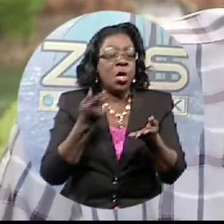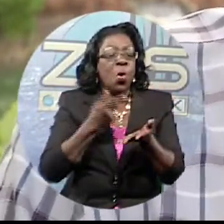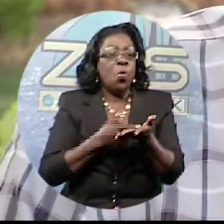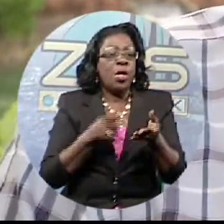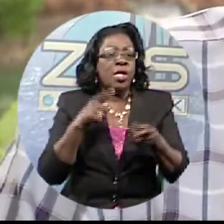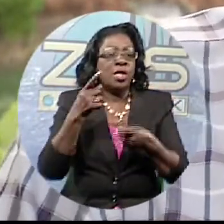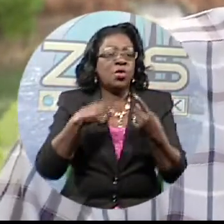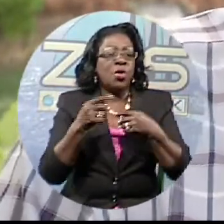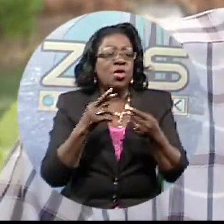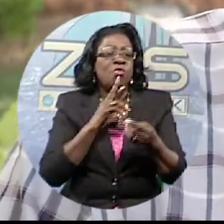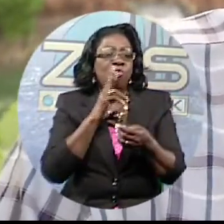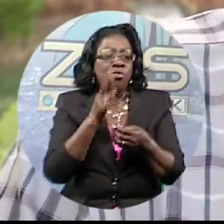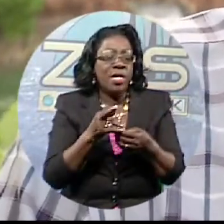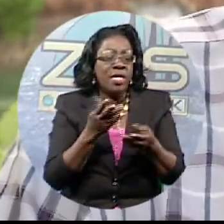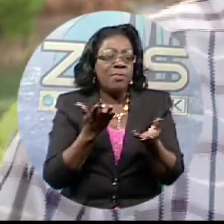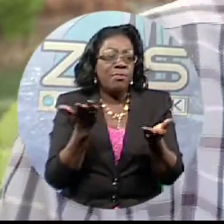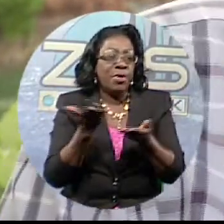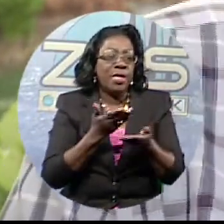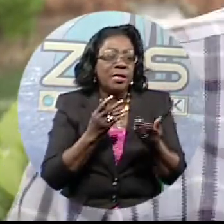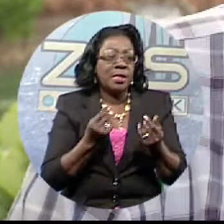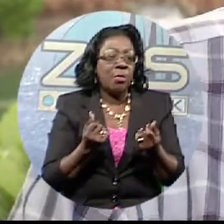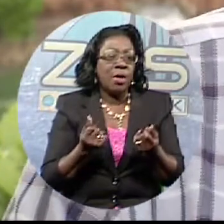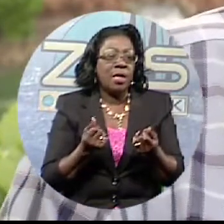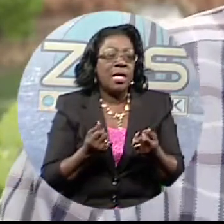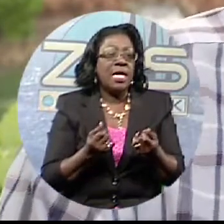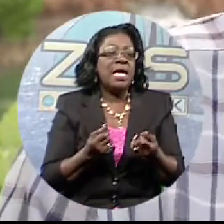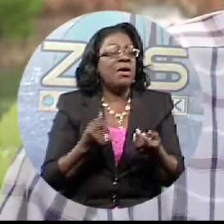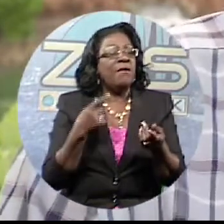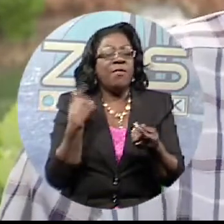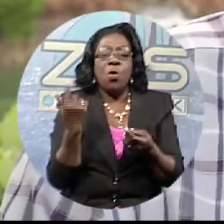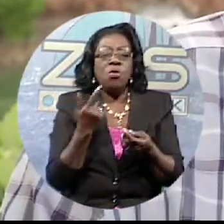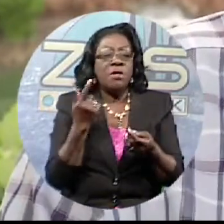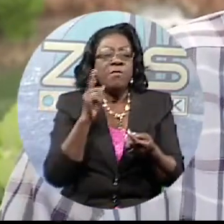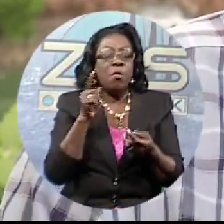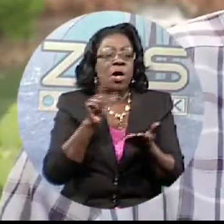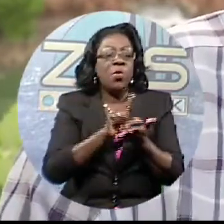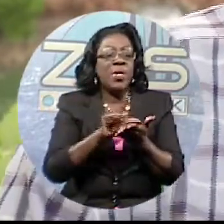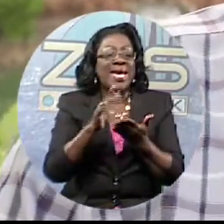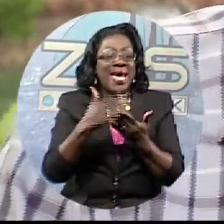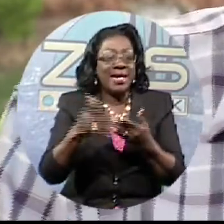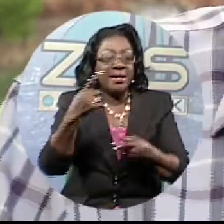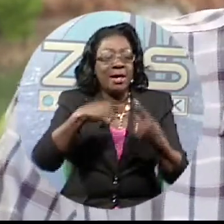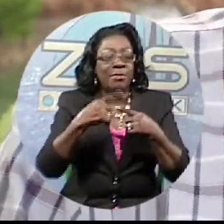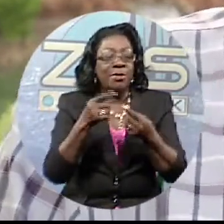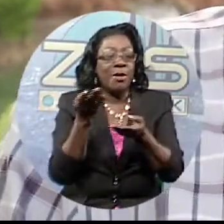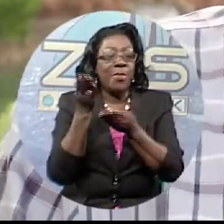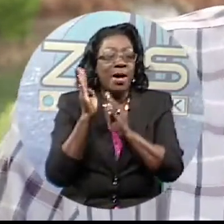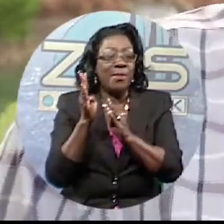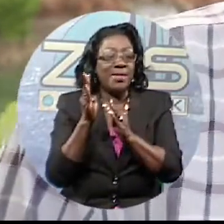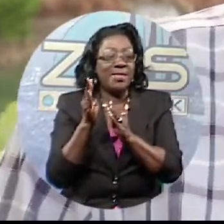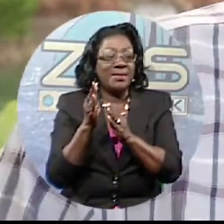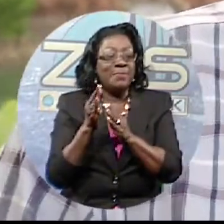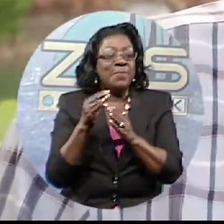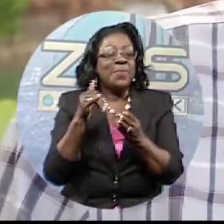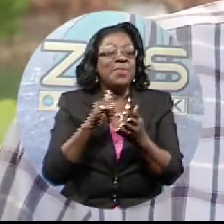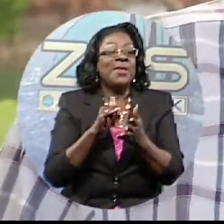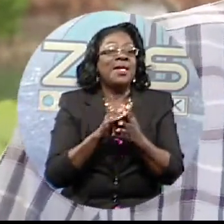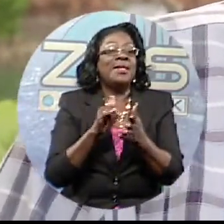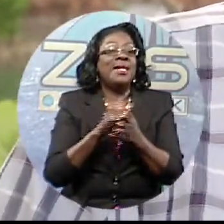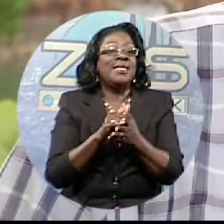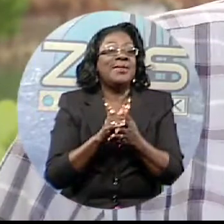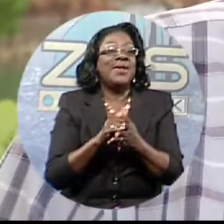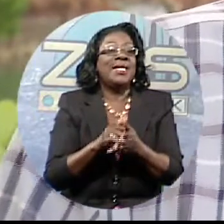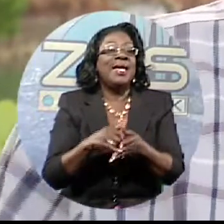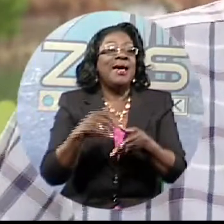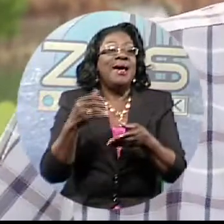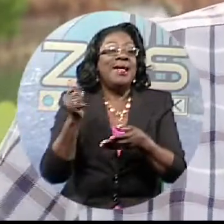going to really lure someone, even if it's just for a weekend, to come to the Bahamas? And that's how the Atlantis Live concert series